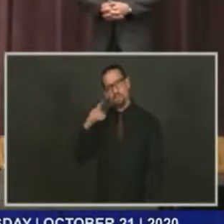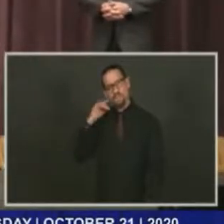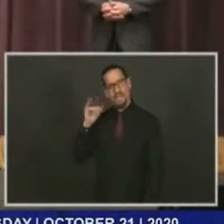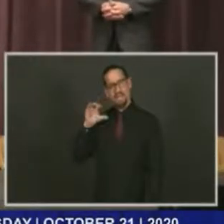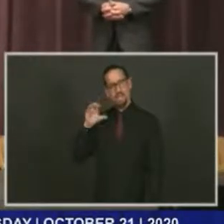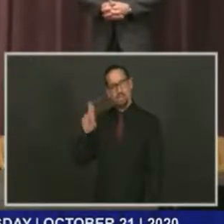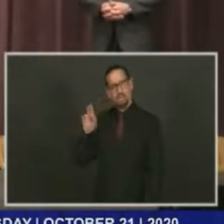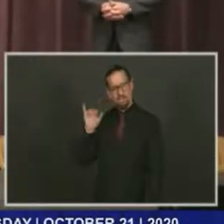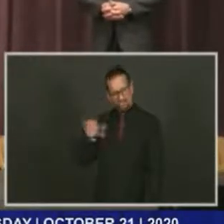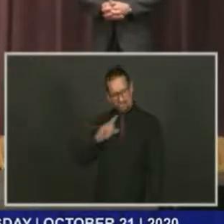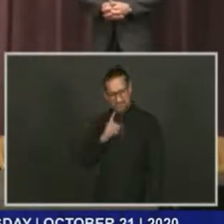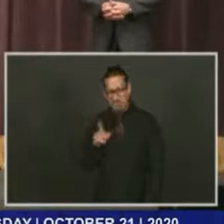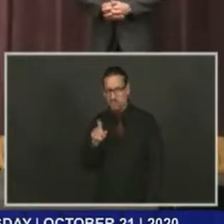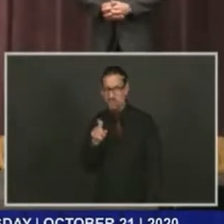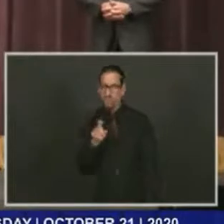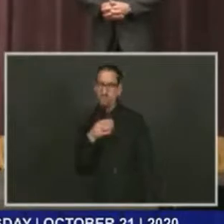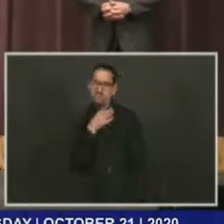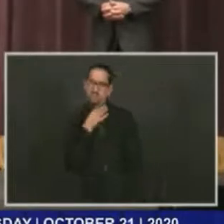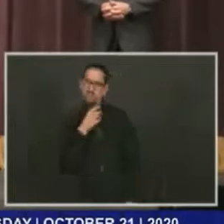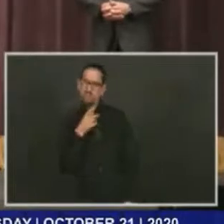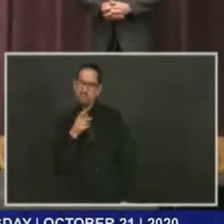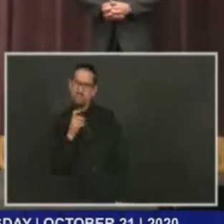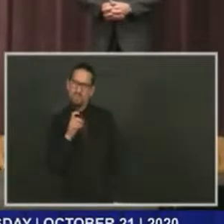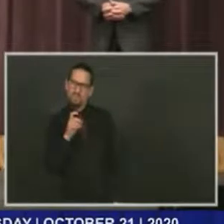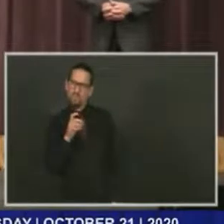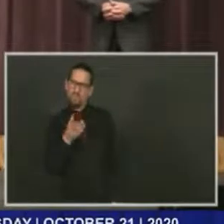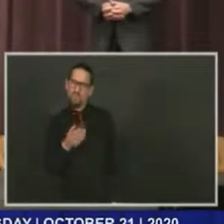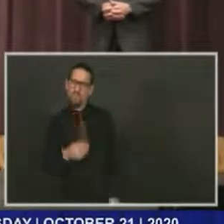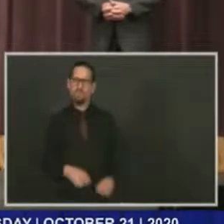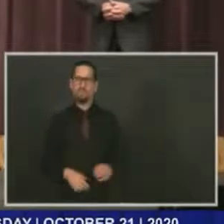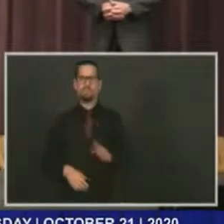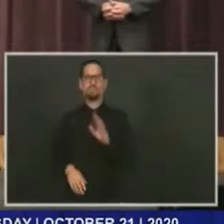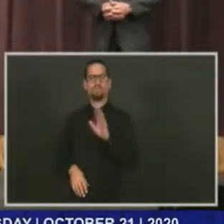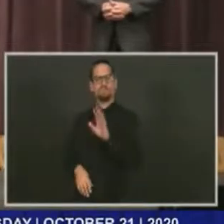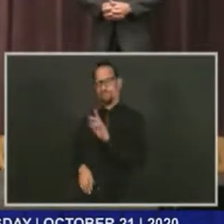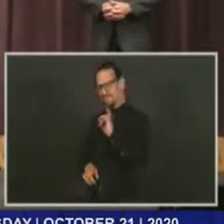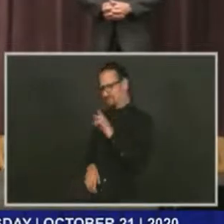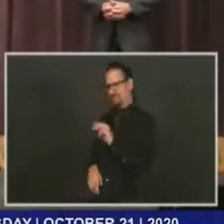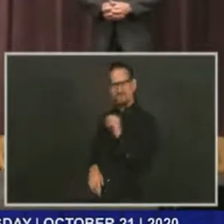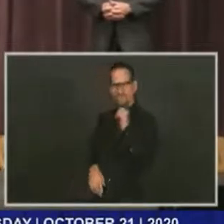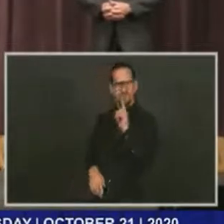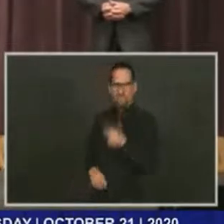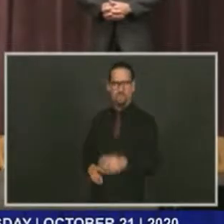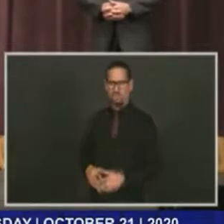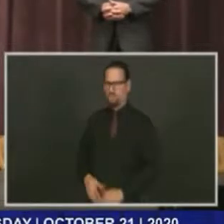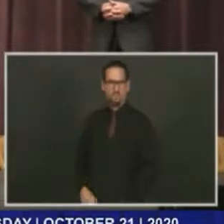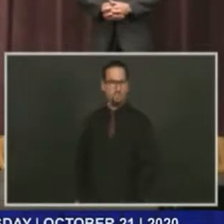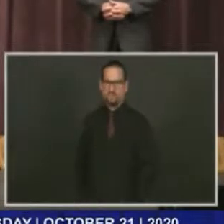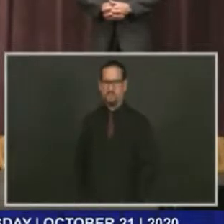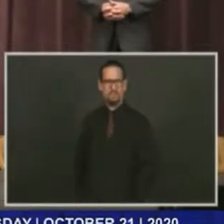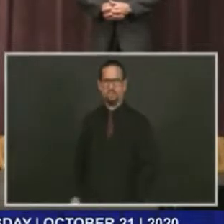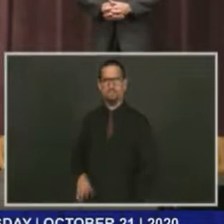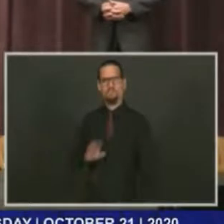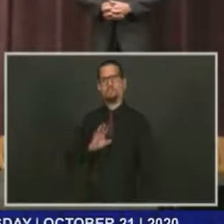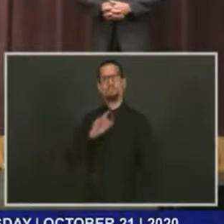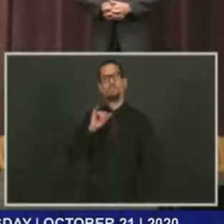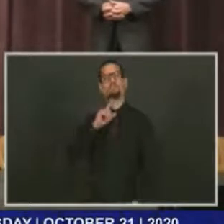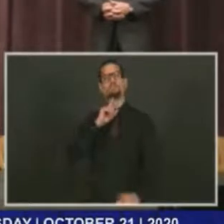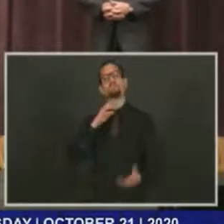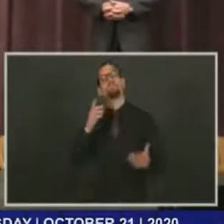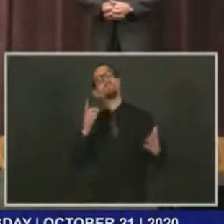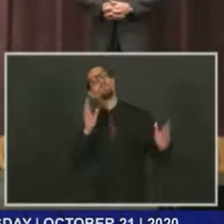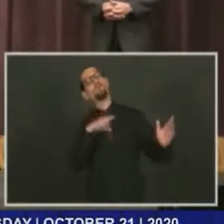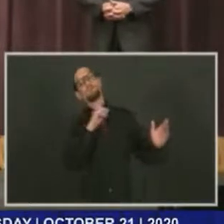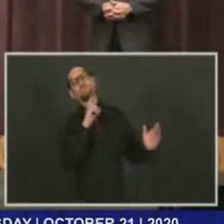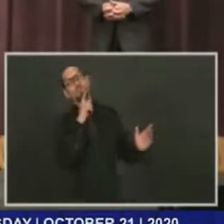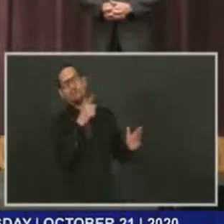beds. So first, is that accurate? No. And is there what are the numbers correctly?